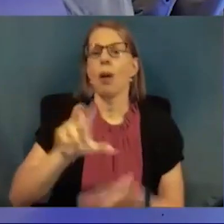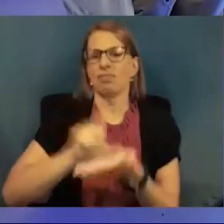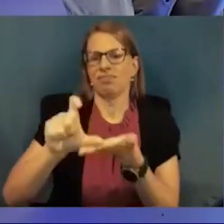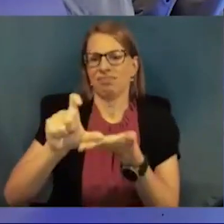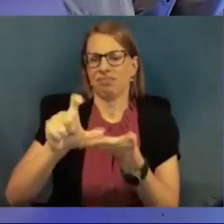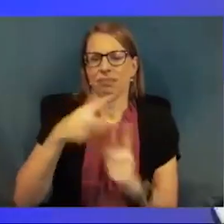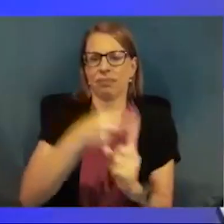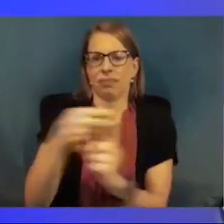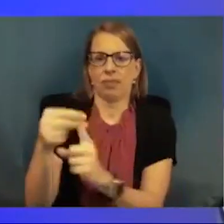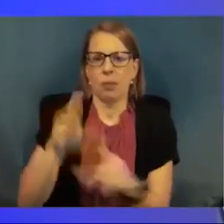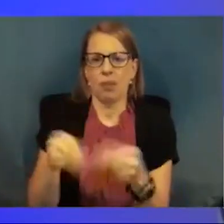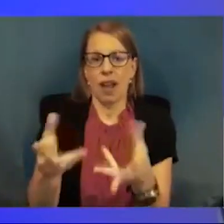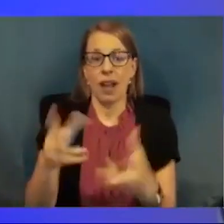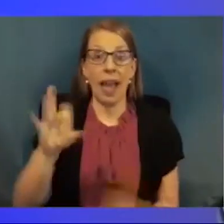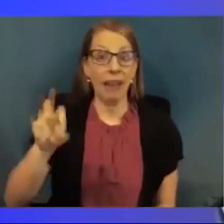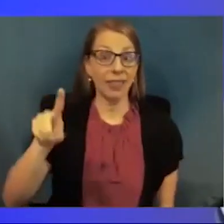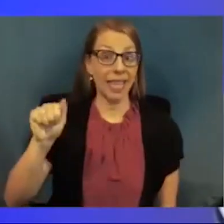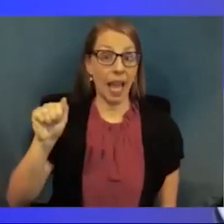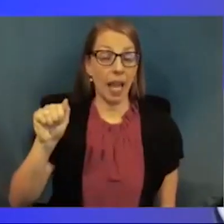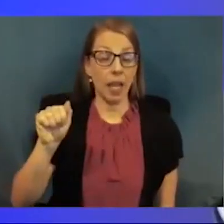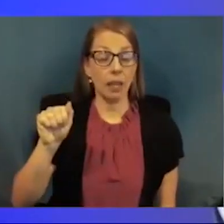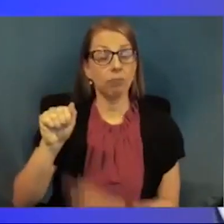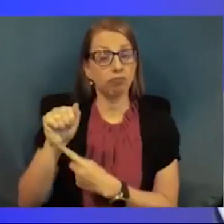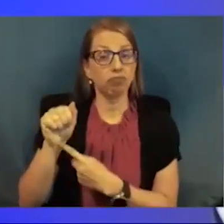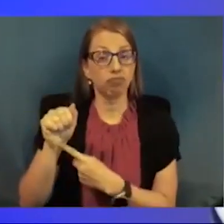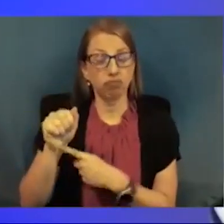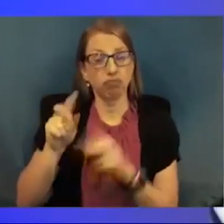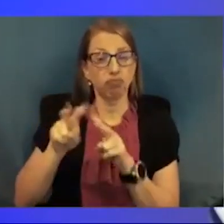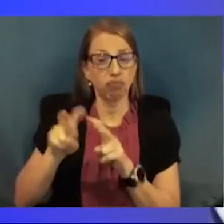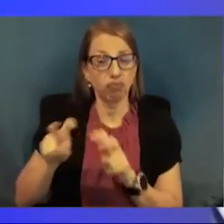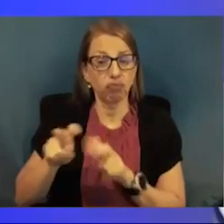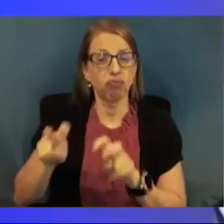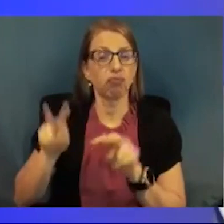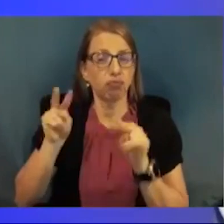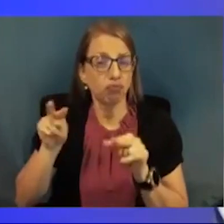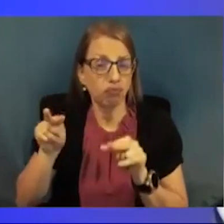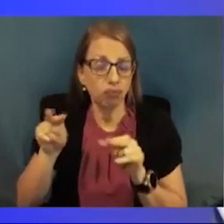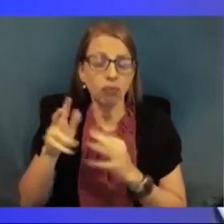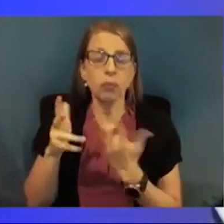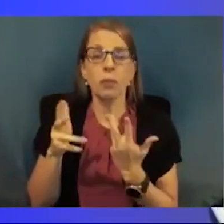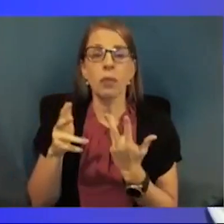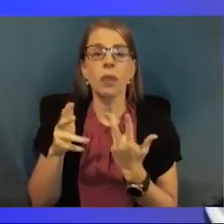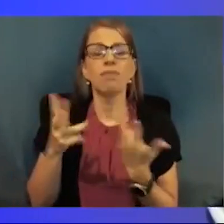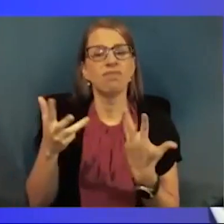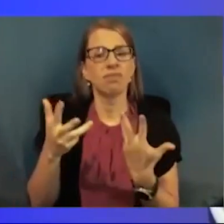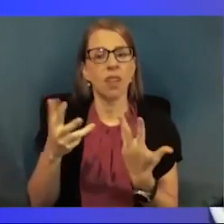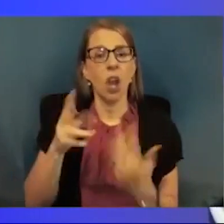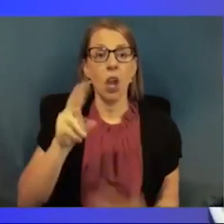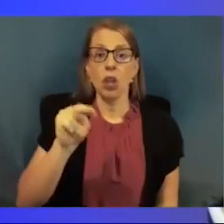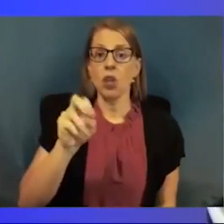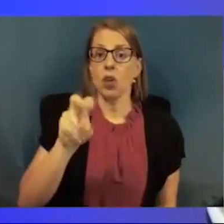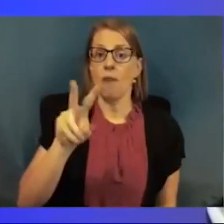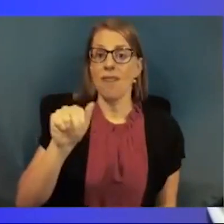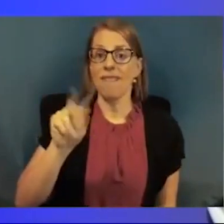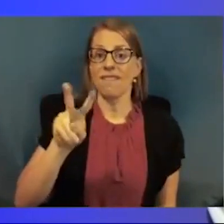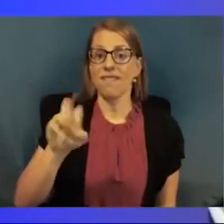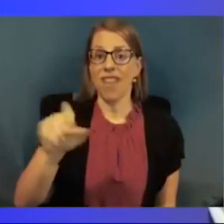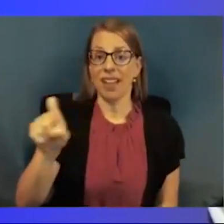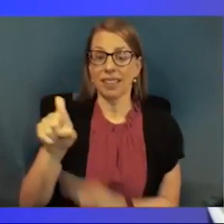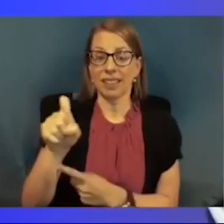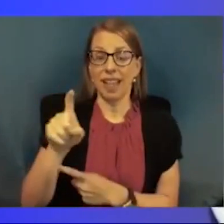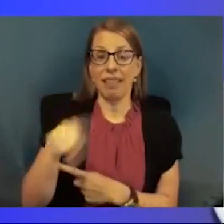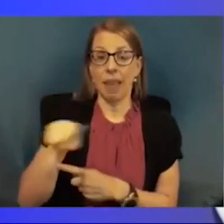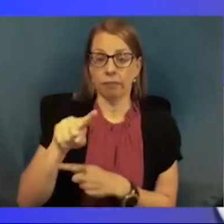as the FDA and doing their due diligence and continuing to be vigilant, we saw that with Novavax now, where the FDA has expressed concerns about their